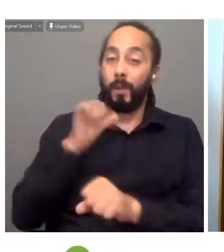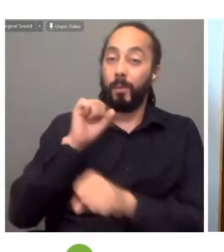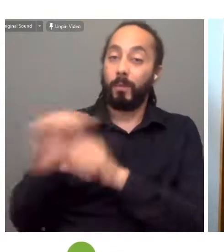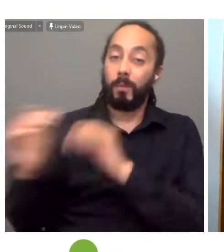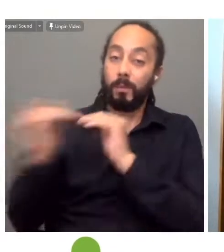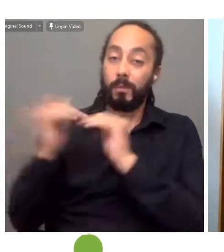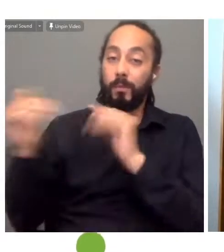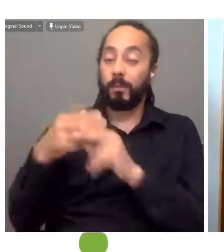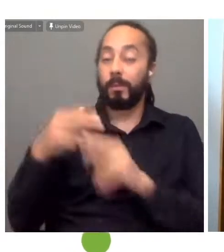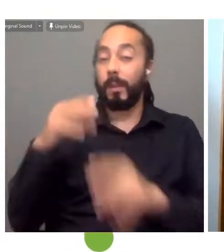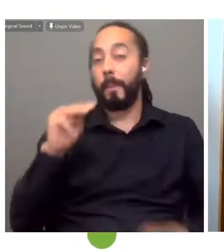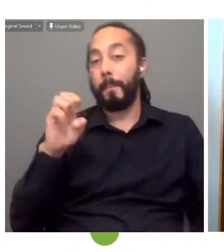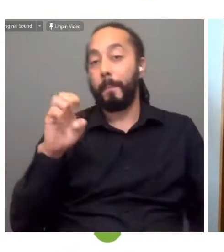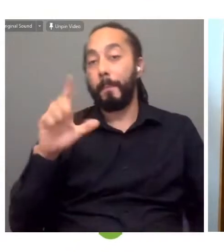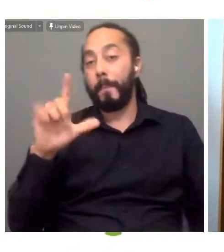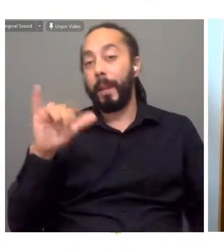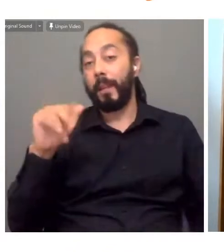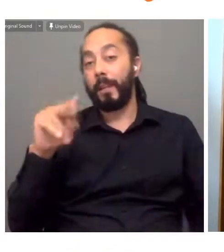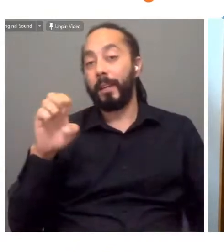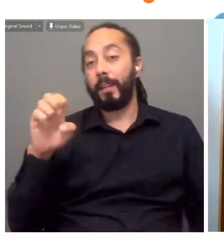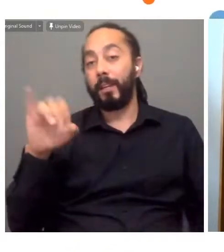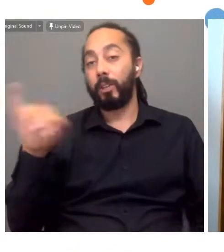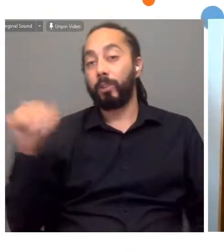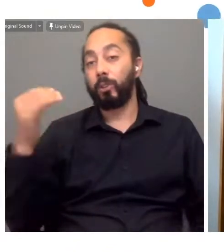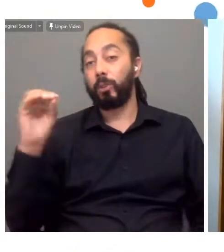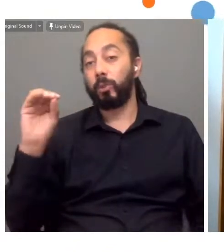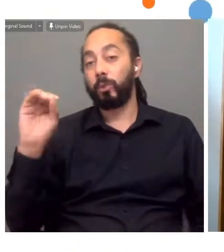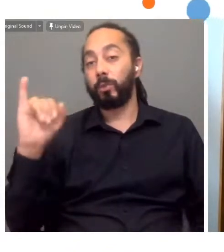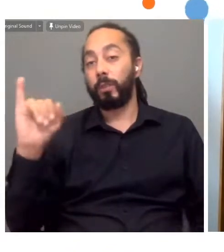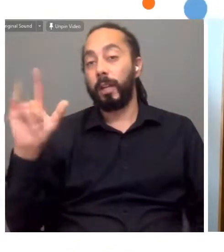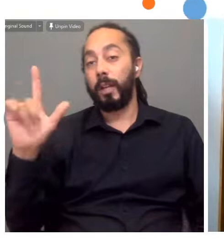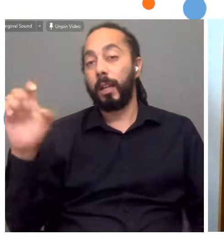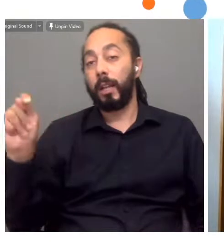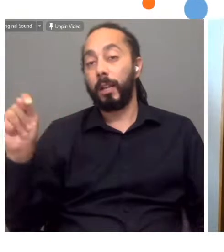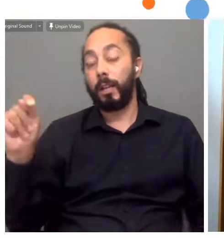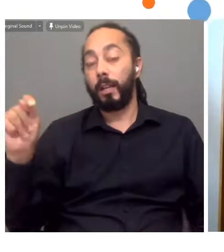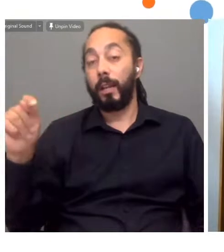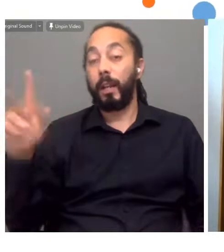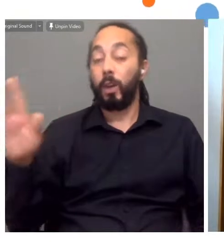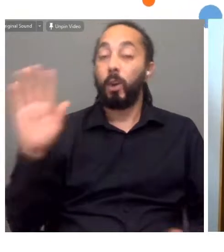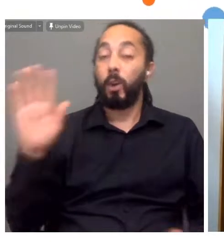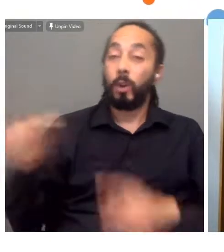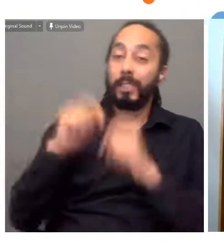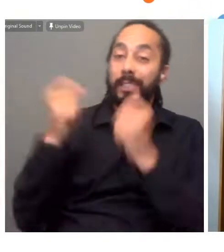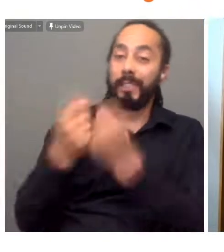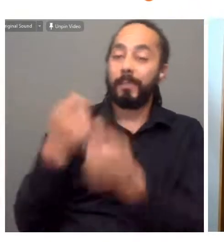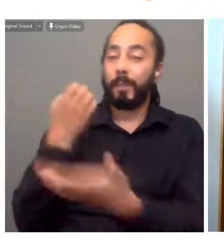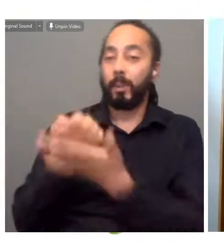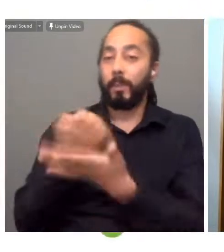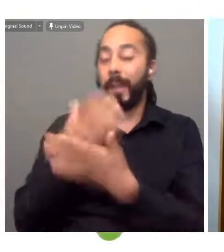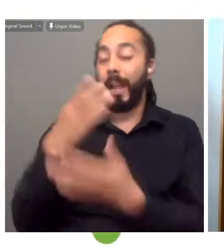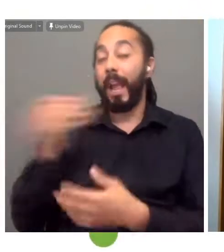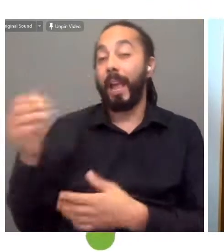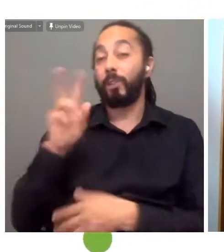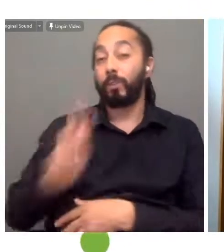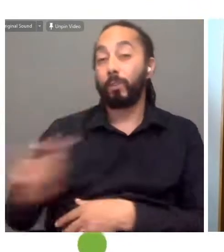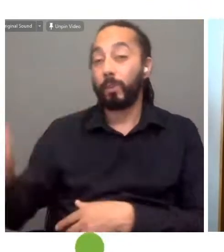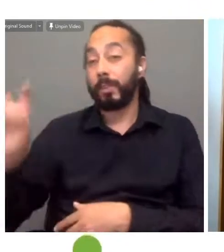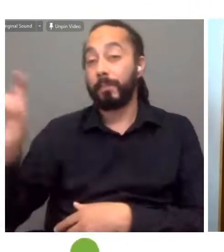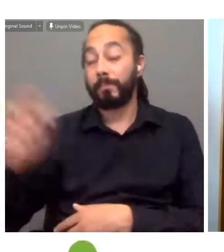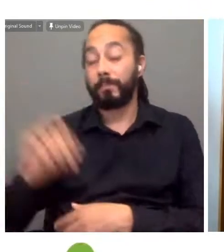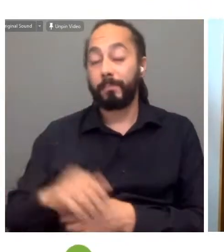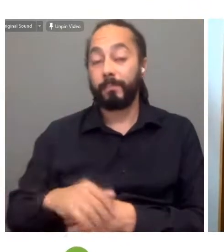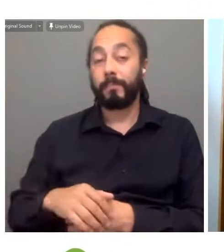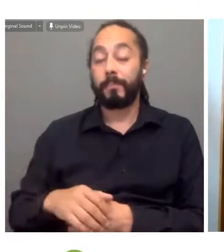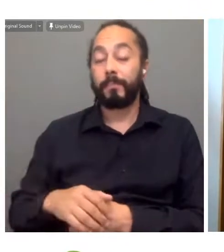and her team at economic development and tourism to see how we can work together. And I mean, Melanie,